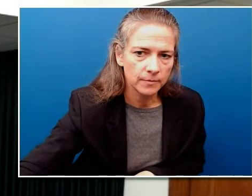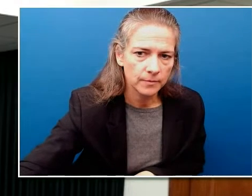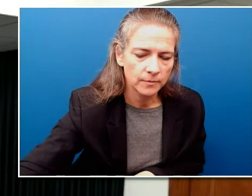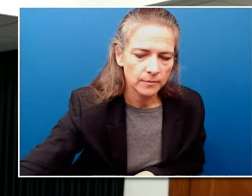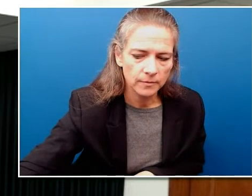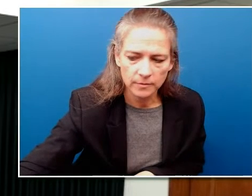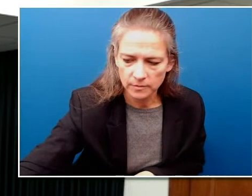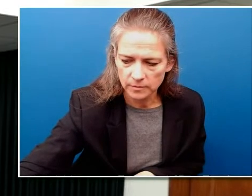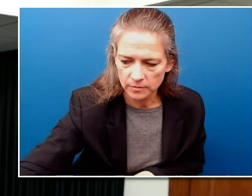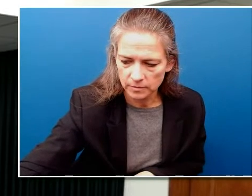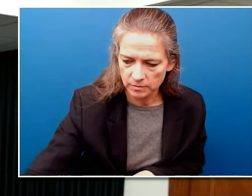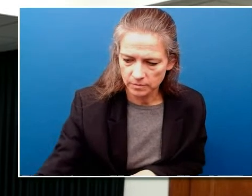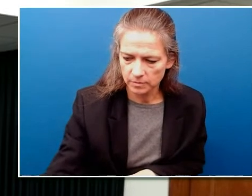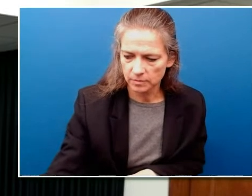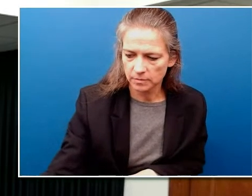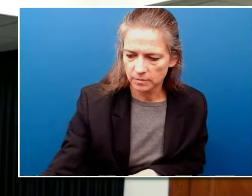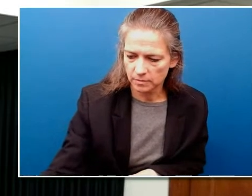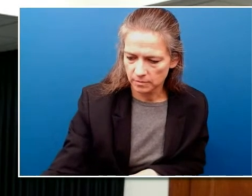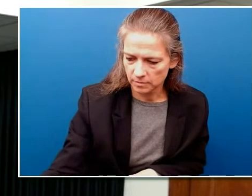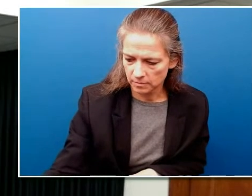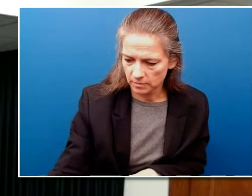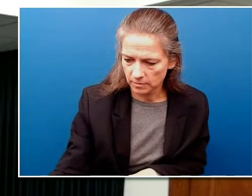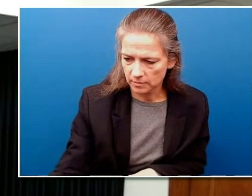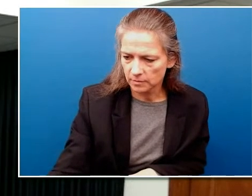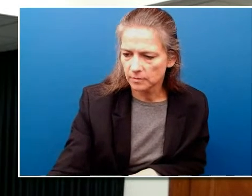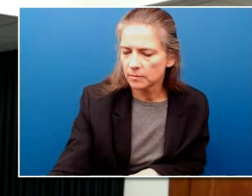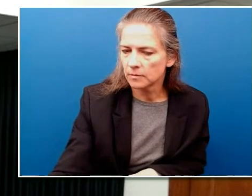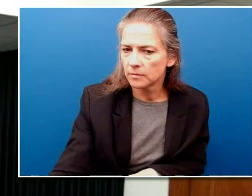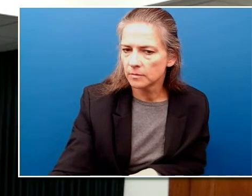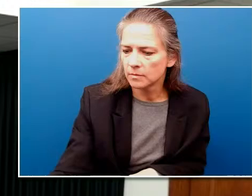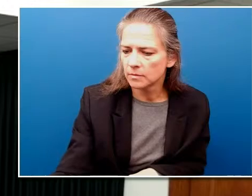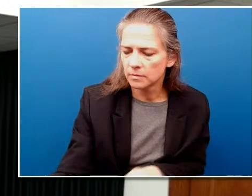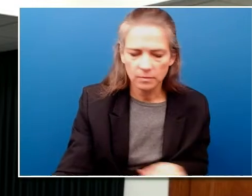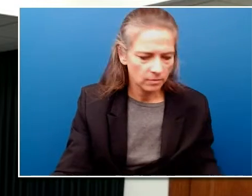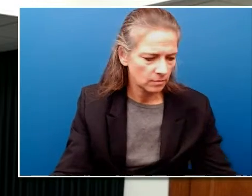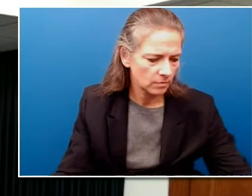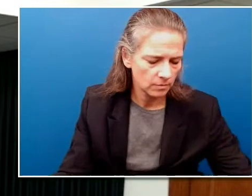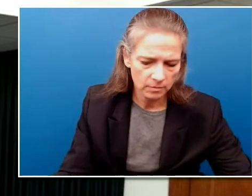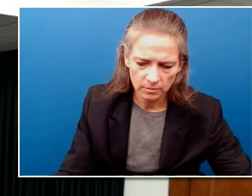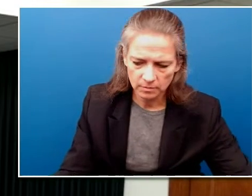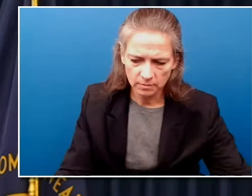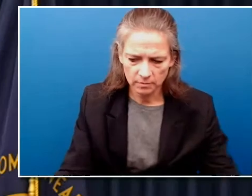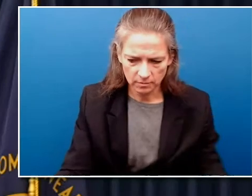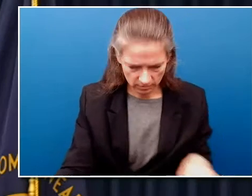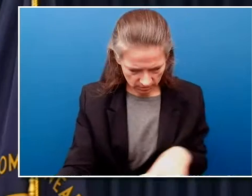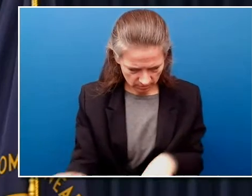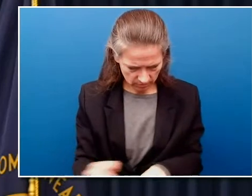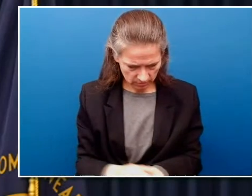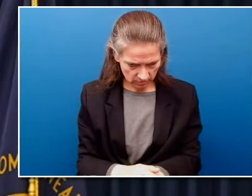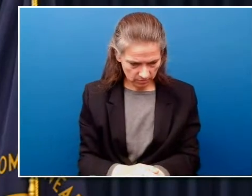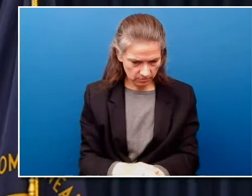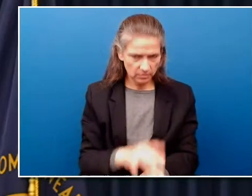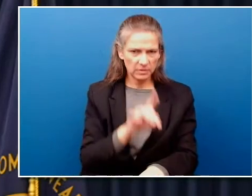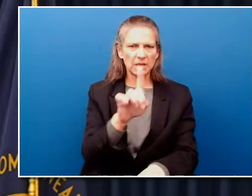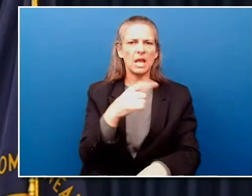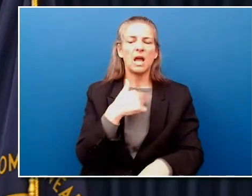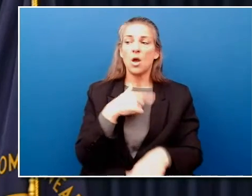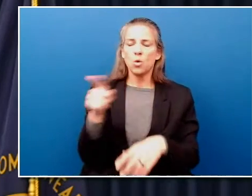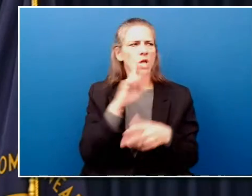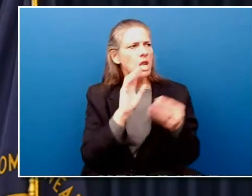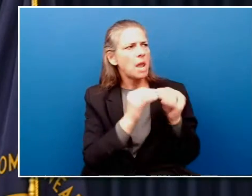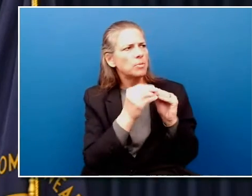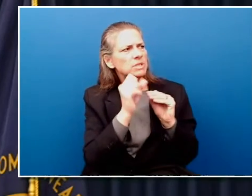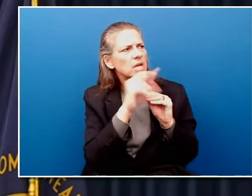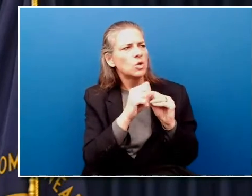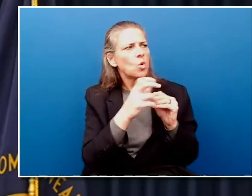What is the threshold now for FEMA for individual and for public assistance? Yeah, let me get you those numbers on the